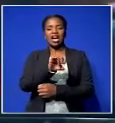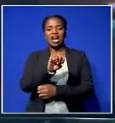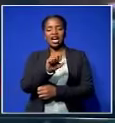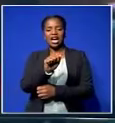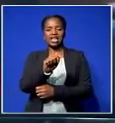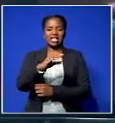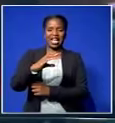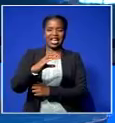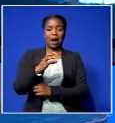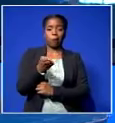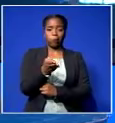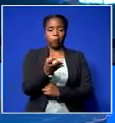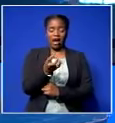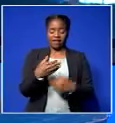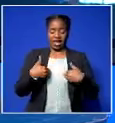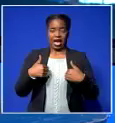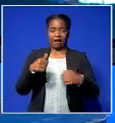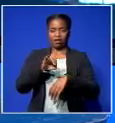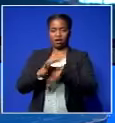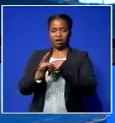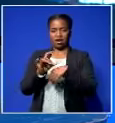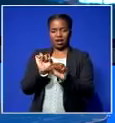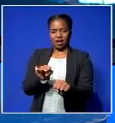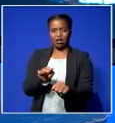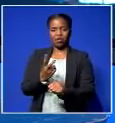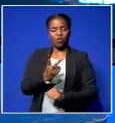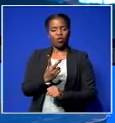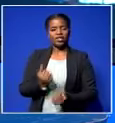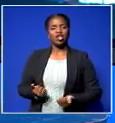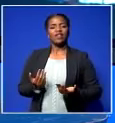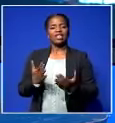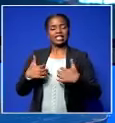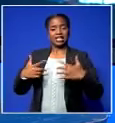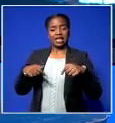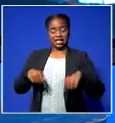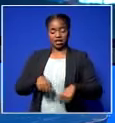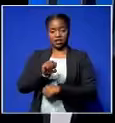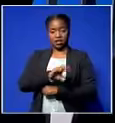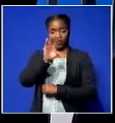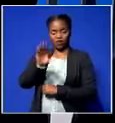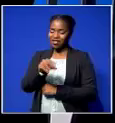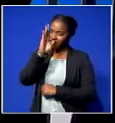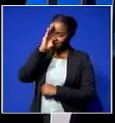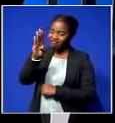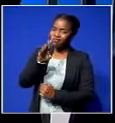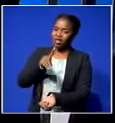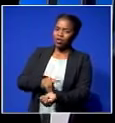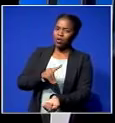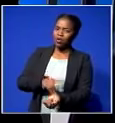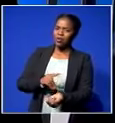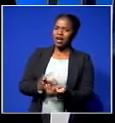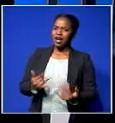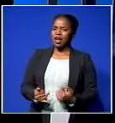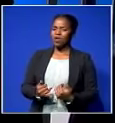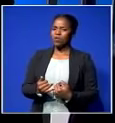Isaac Olumide-Koka, a health consultant and a founder of a health services startup here in South Africa. Good evening to you, Doctor. It's